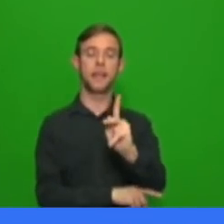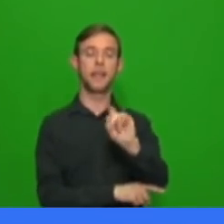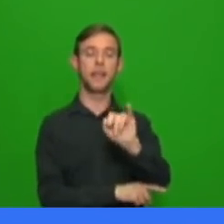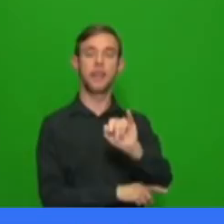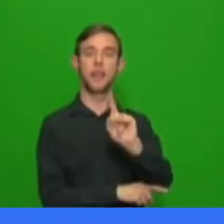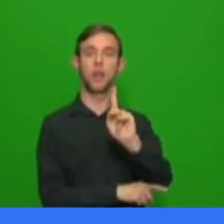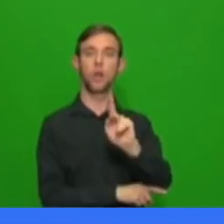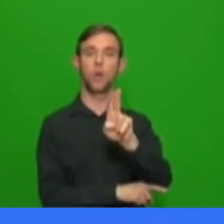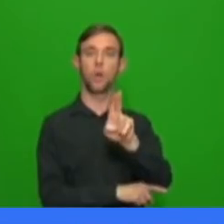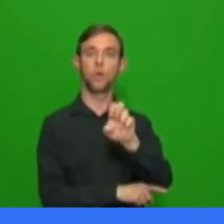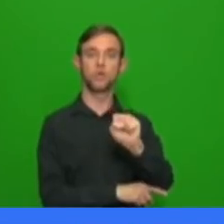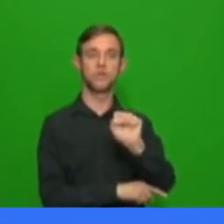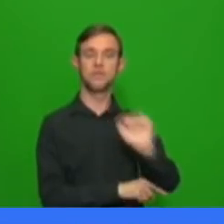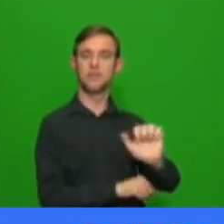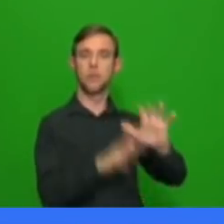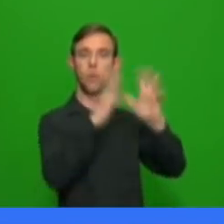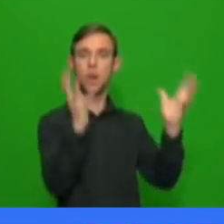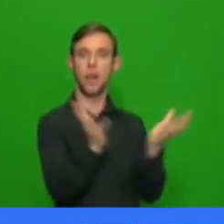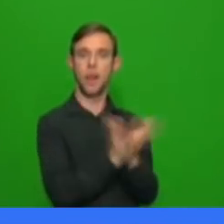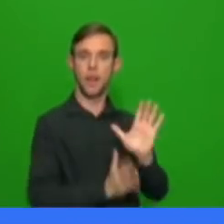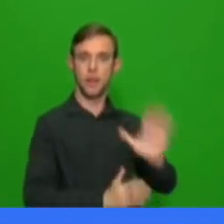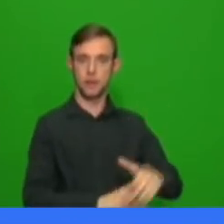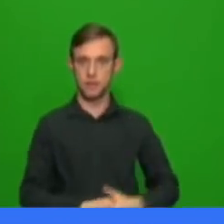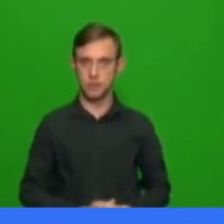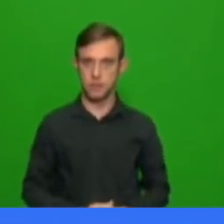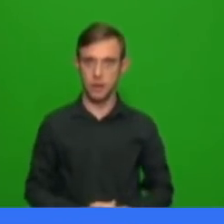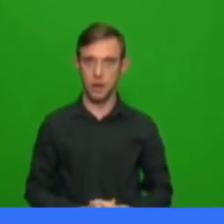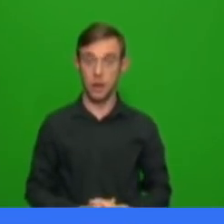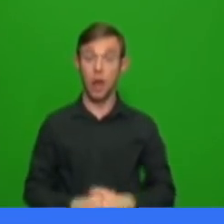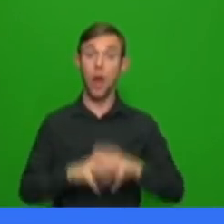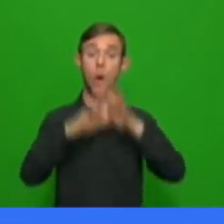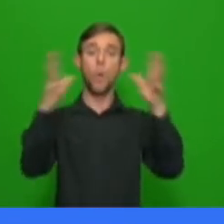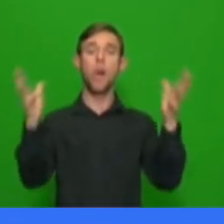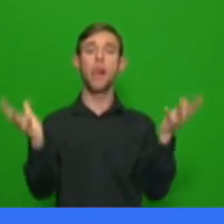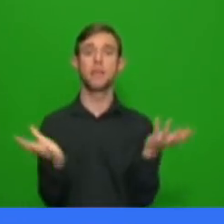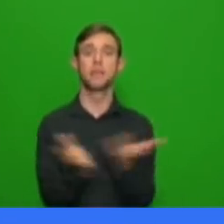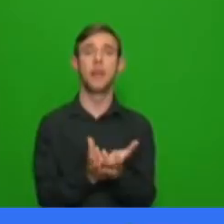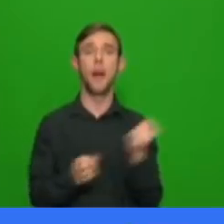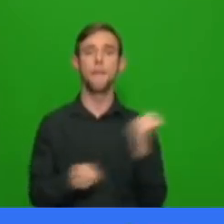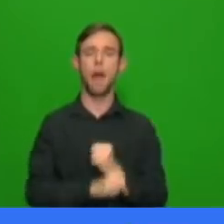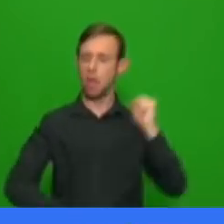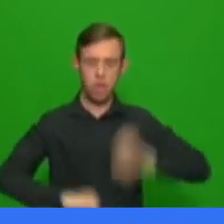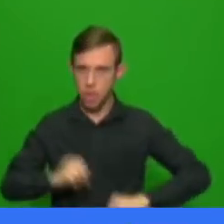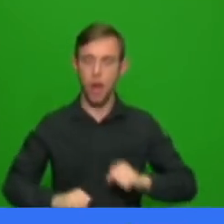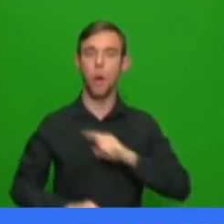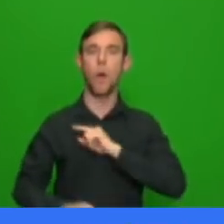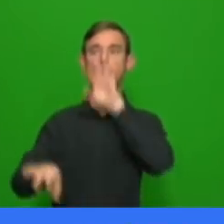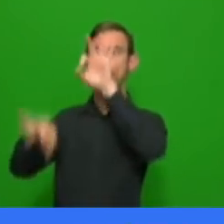of the monetary policy in a world where growth is being affected by political uncertainty?